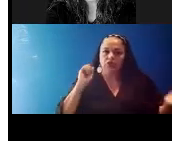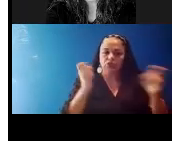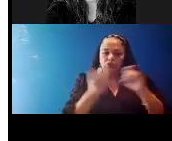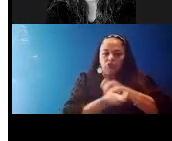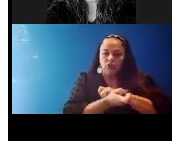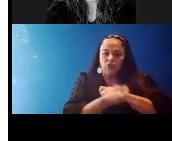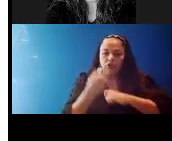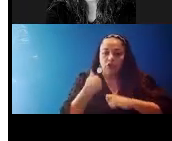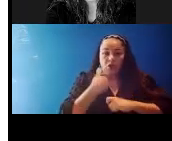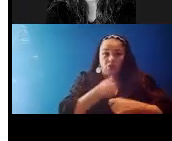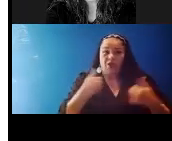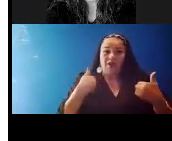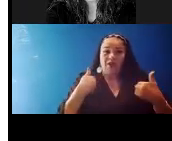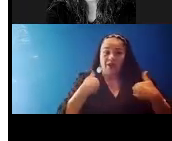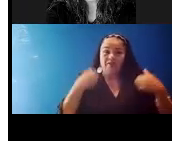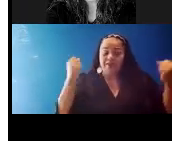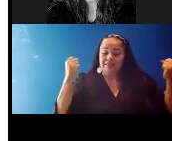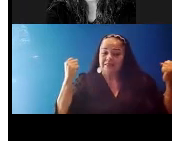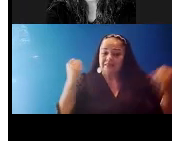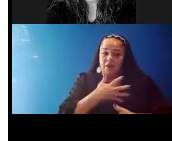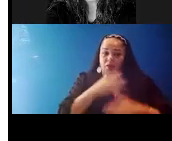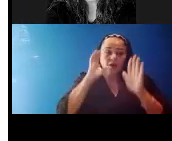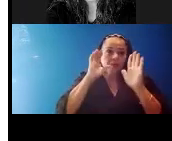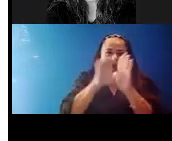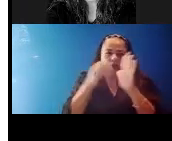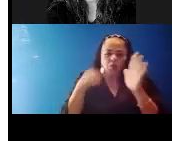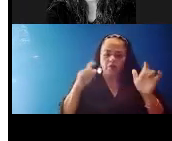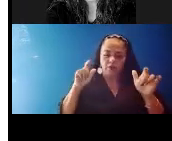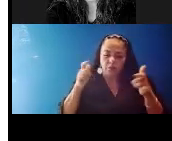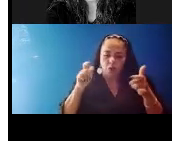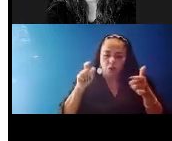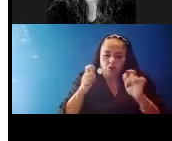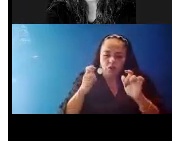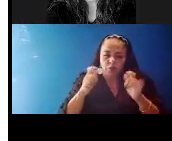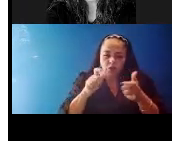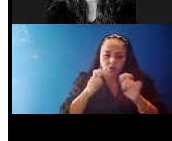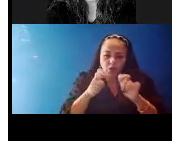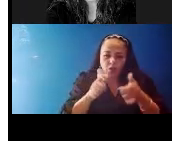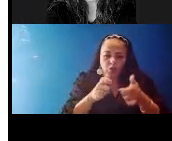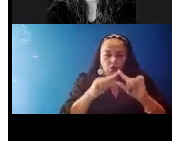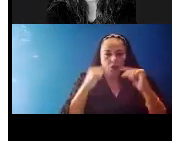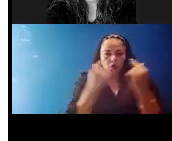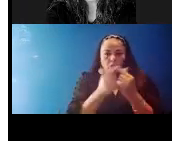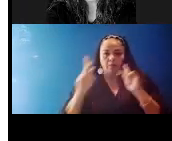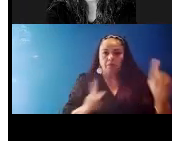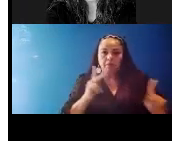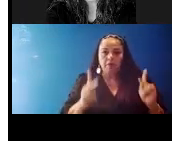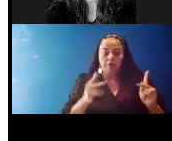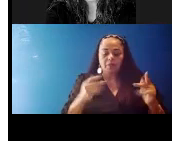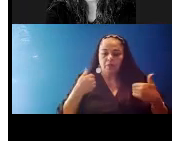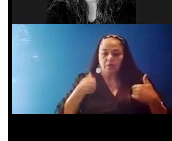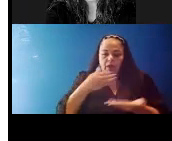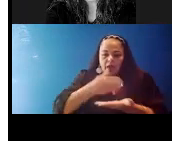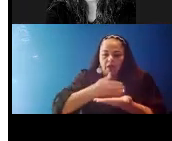pretty scary picture where you begin to have a smaller and smaller group of people that then have a disproportionate amount of power